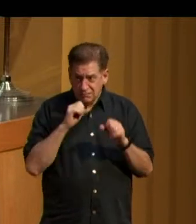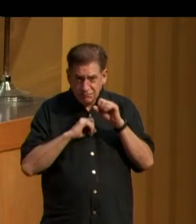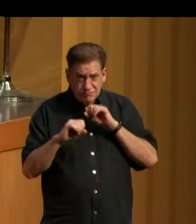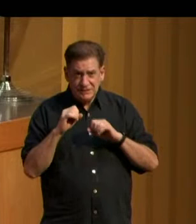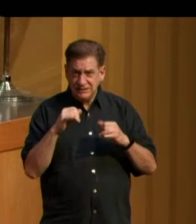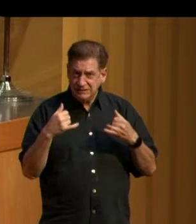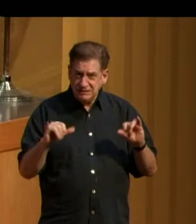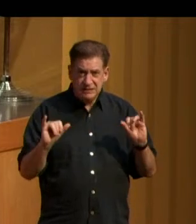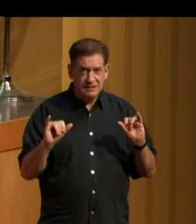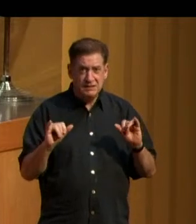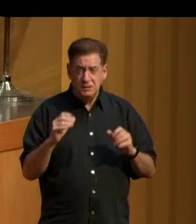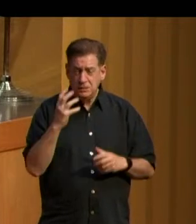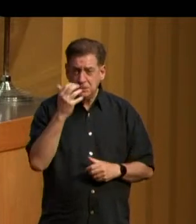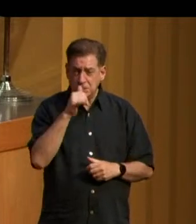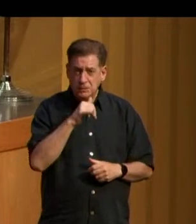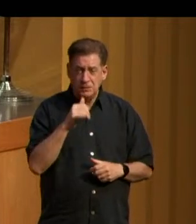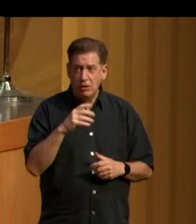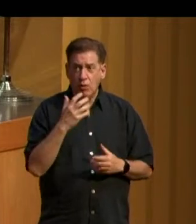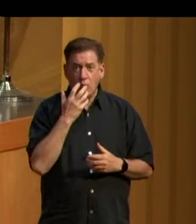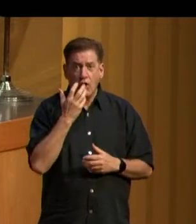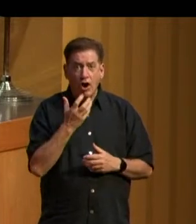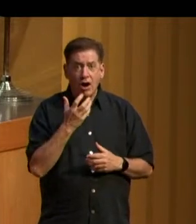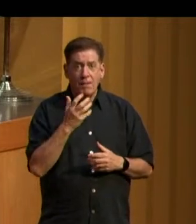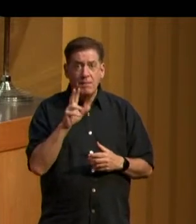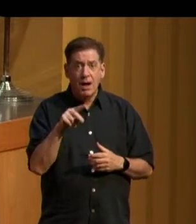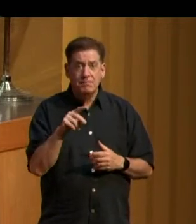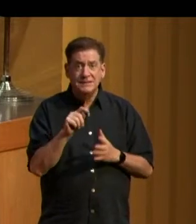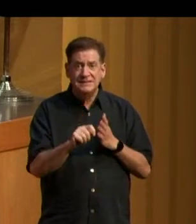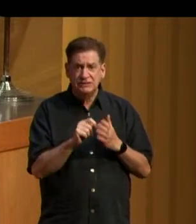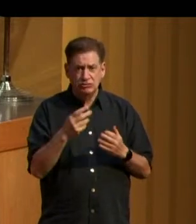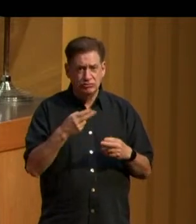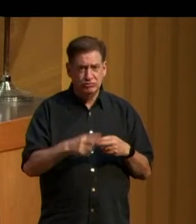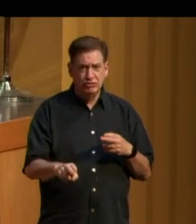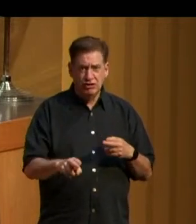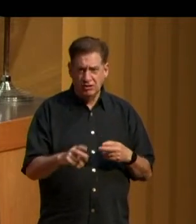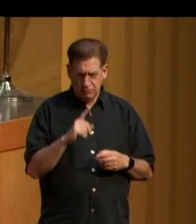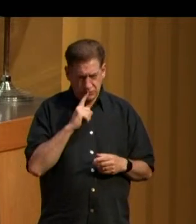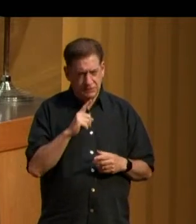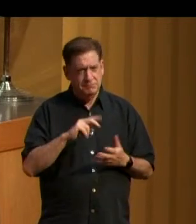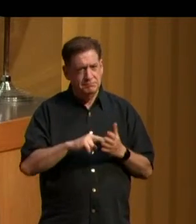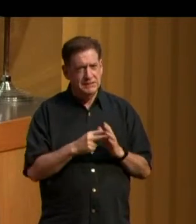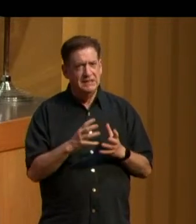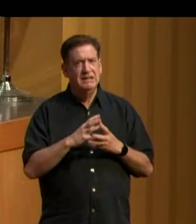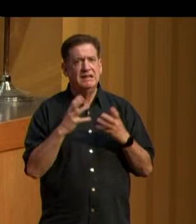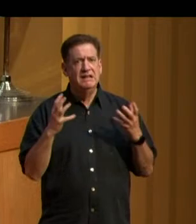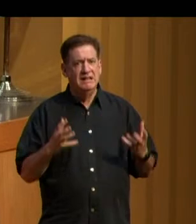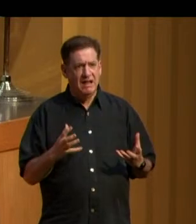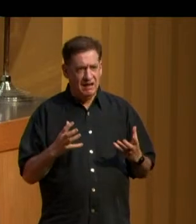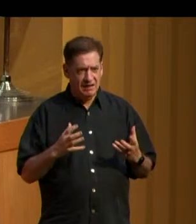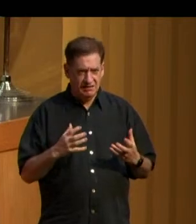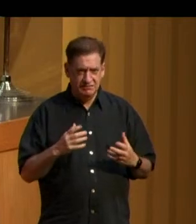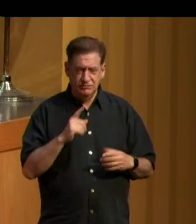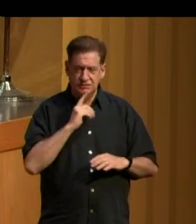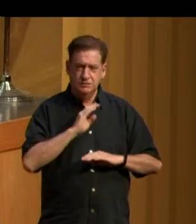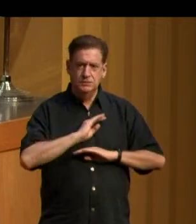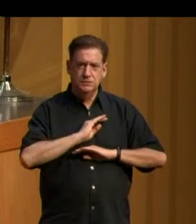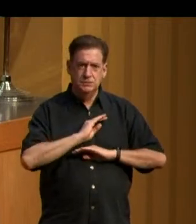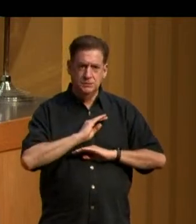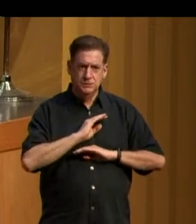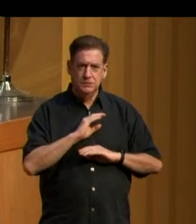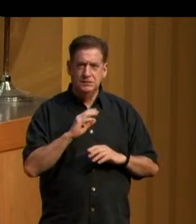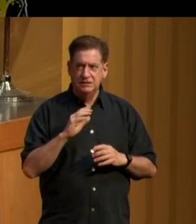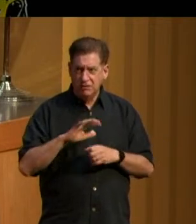shortened warm-up season. So it means a lot. It was especially gratifying this year because of